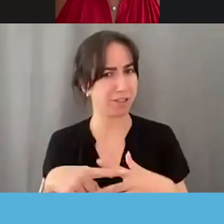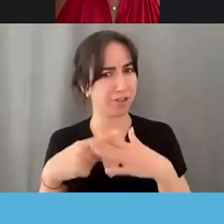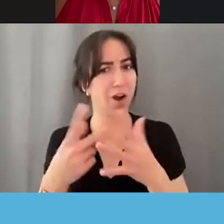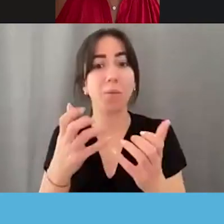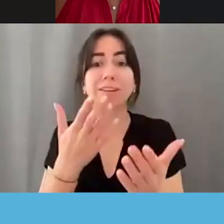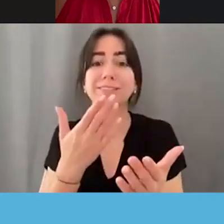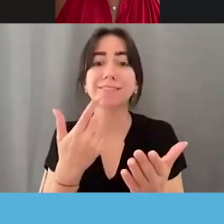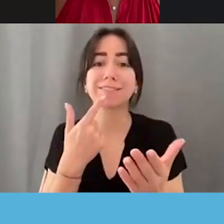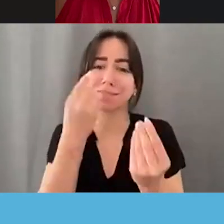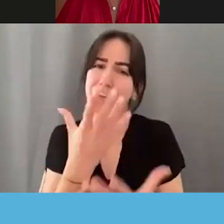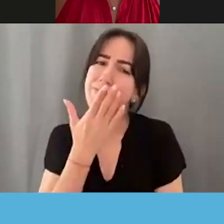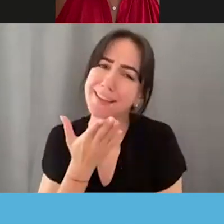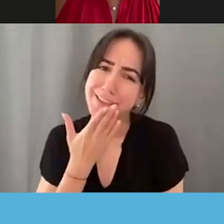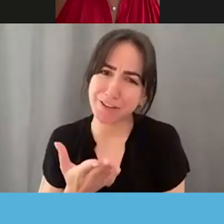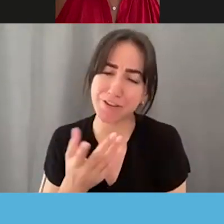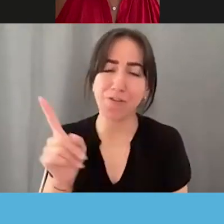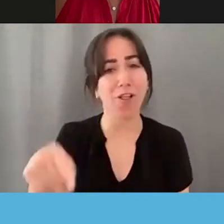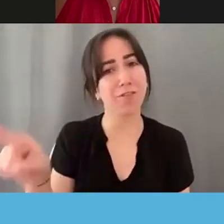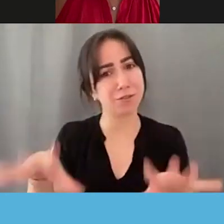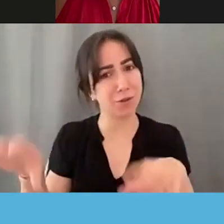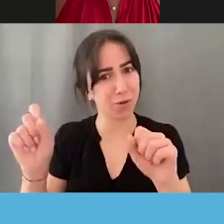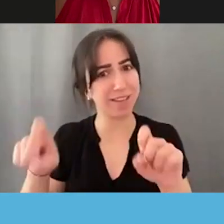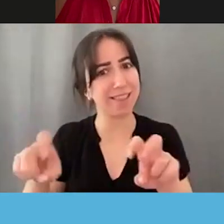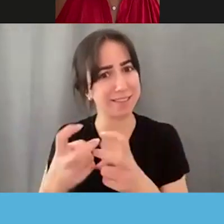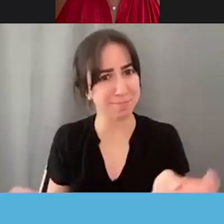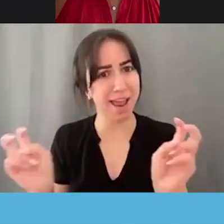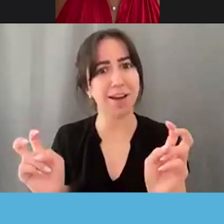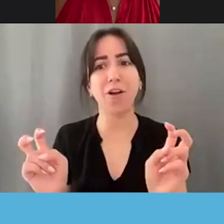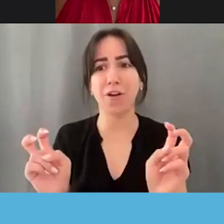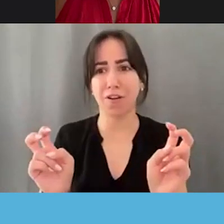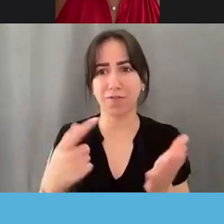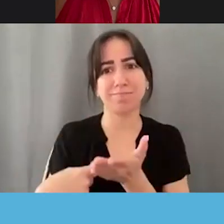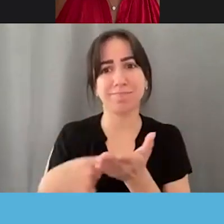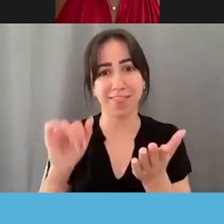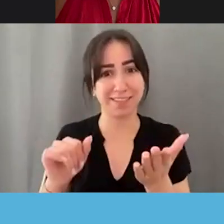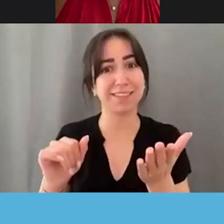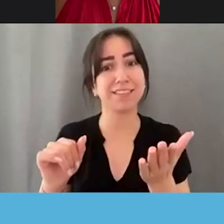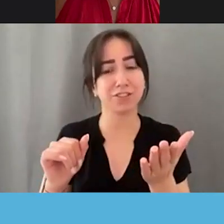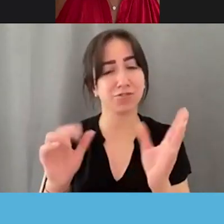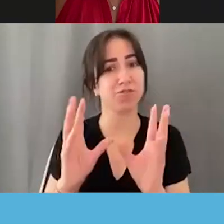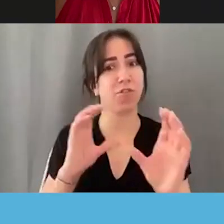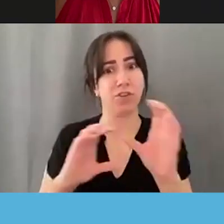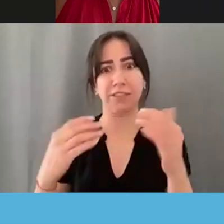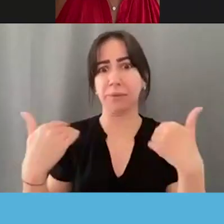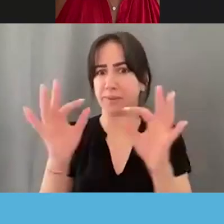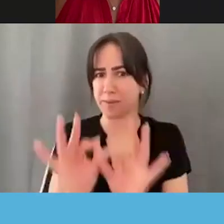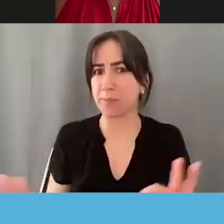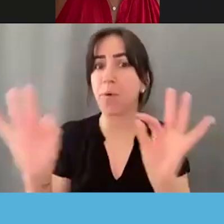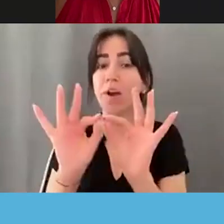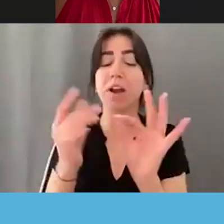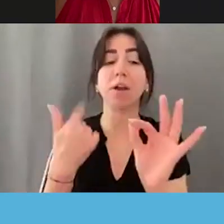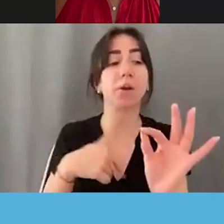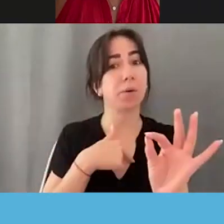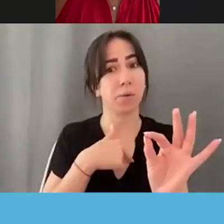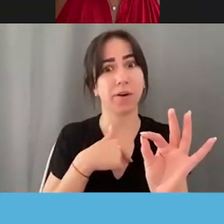say thank you so much to Miami Children's Museum for hosting this panel and for fostering these conversations. I think it's extremely important. And the fact that we are engaging